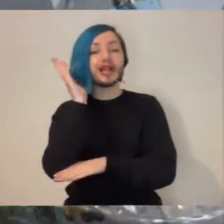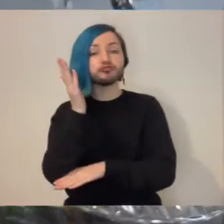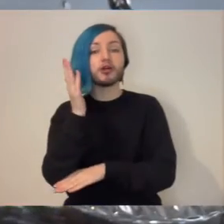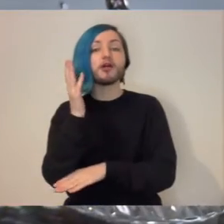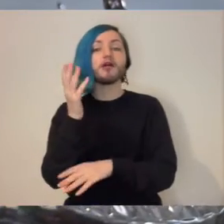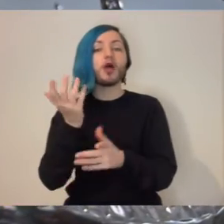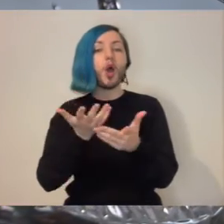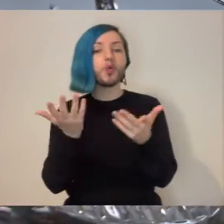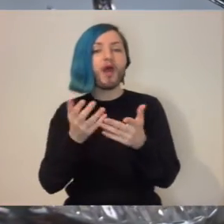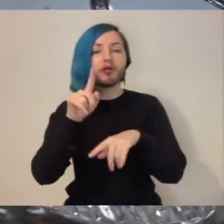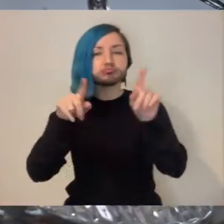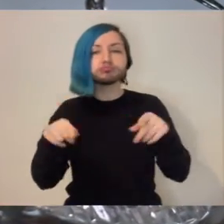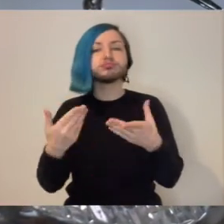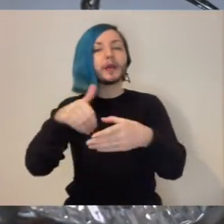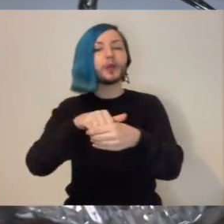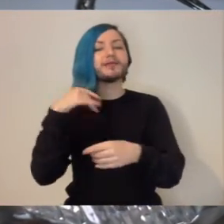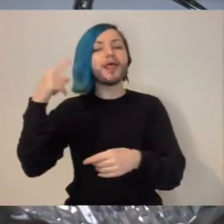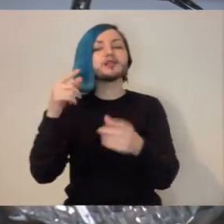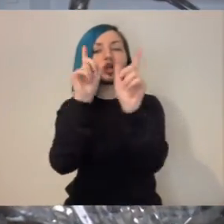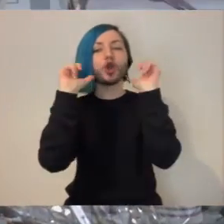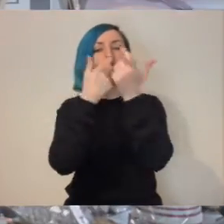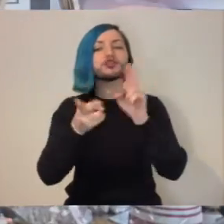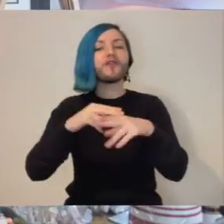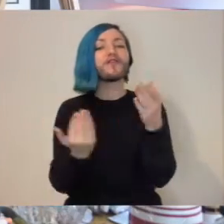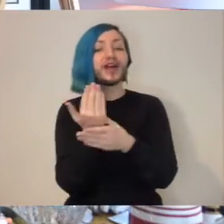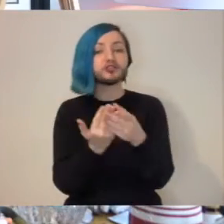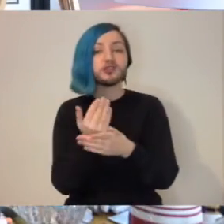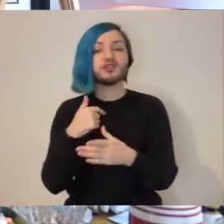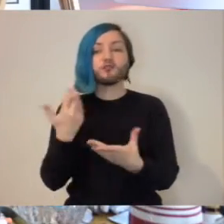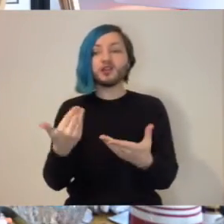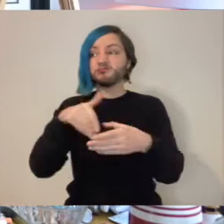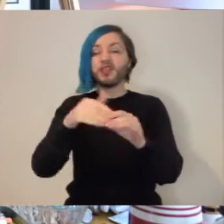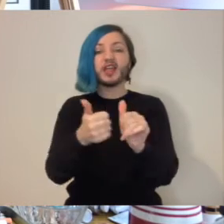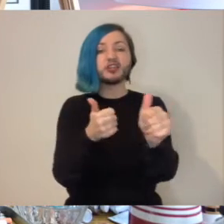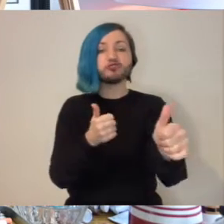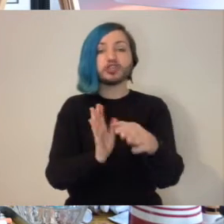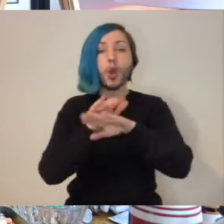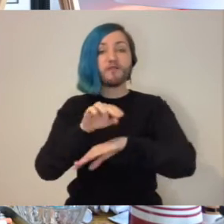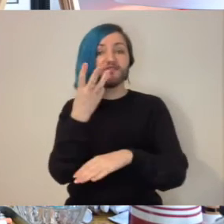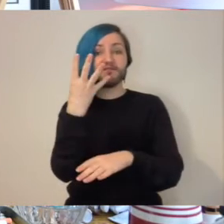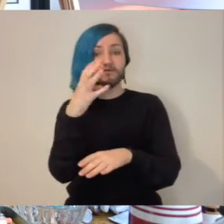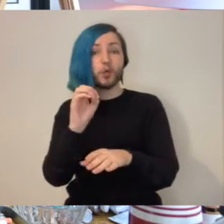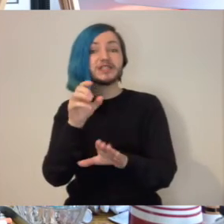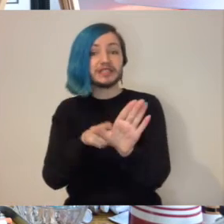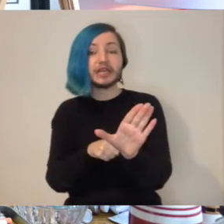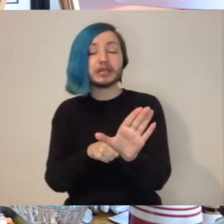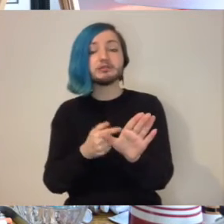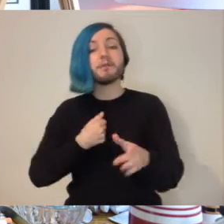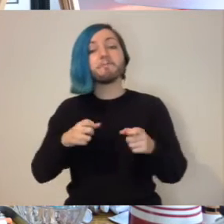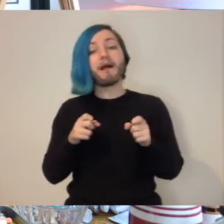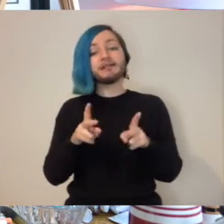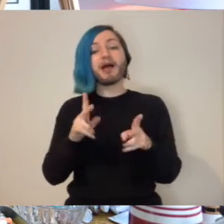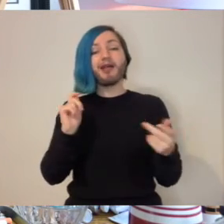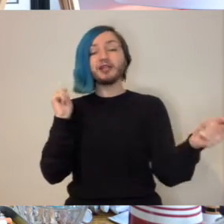lecturer at predominantly London College of Fashion. So I've been in the business for over 40 years, and